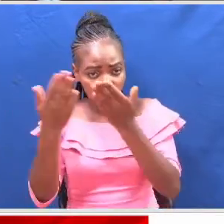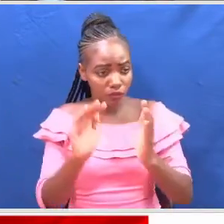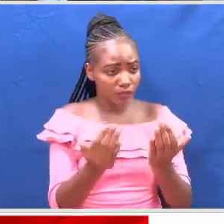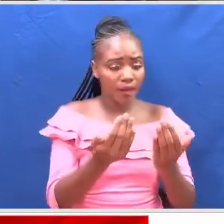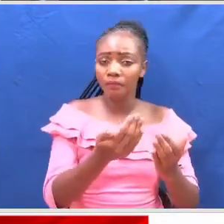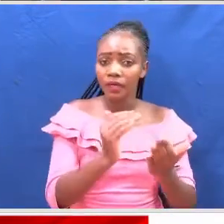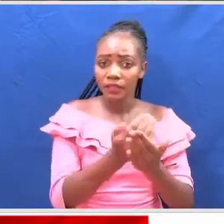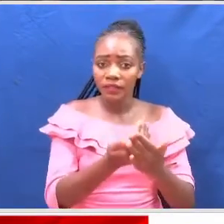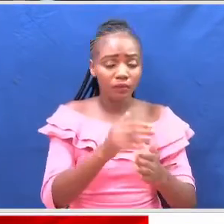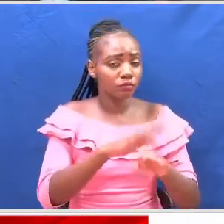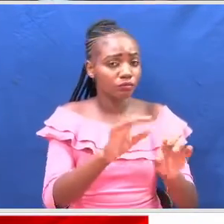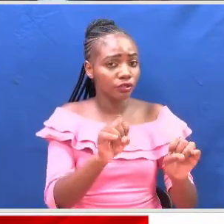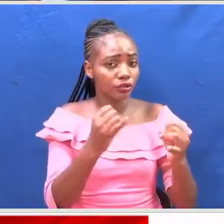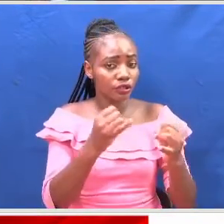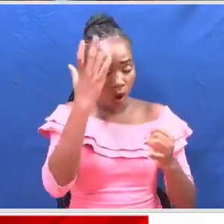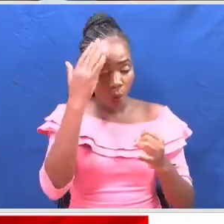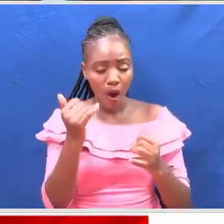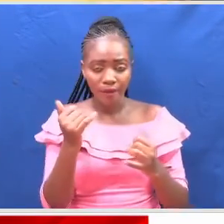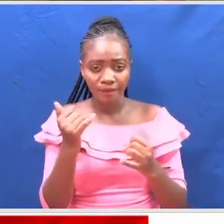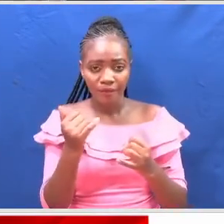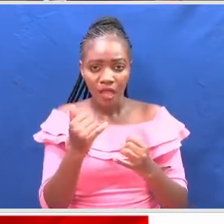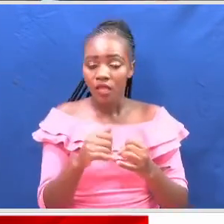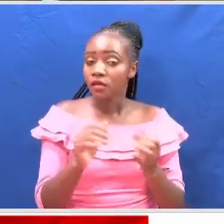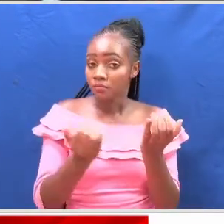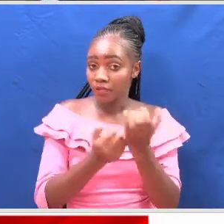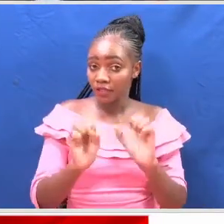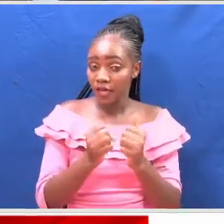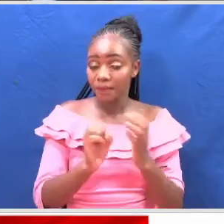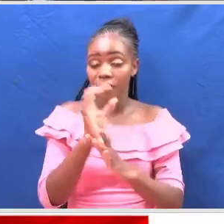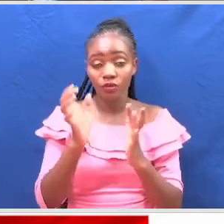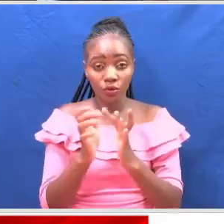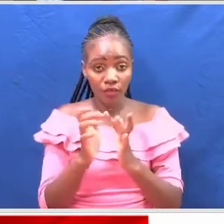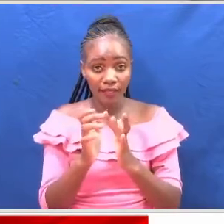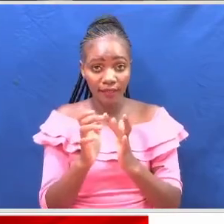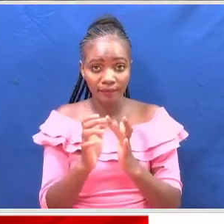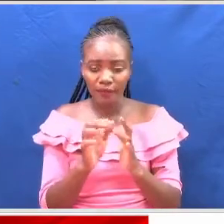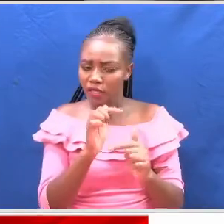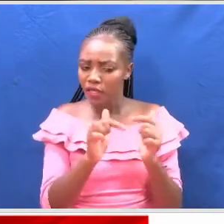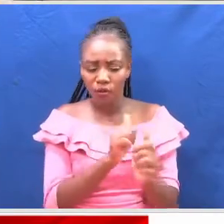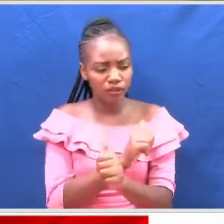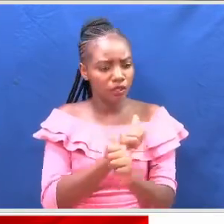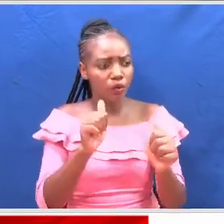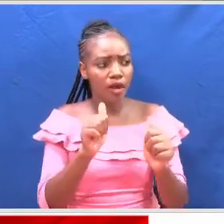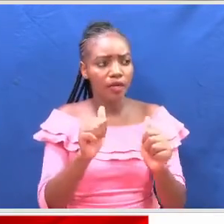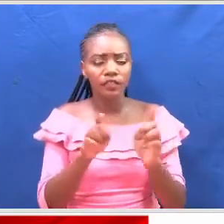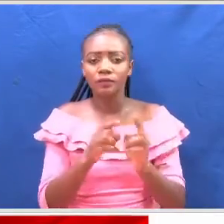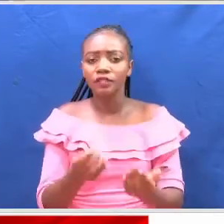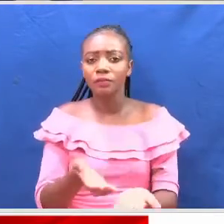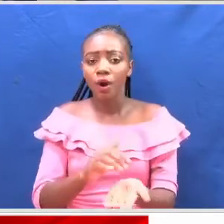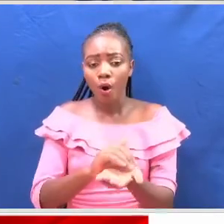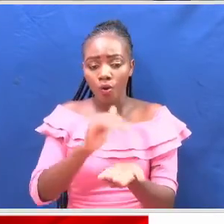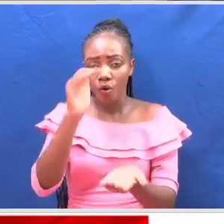for e-commerce entrepreneurs, with reports indicating that global online consumption grew by 72% during